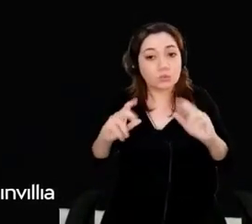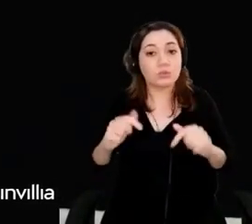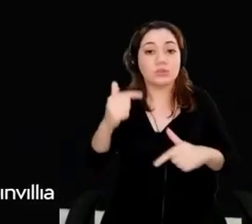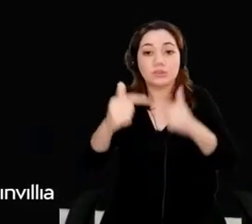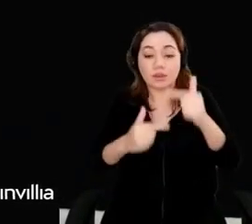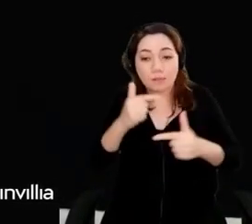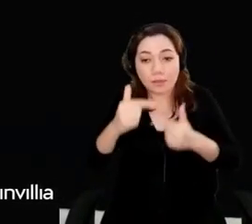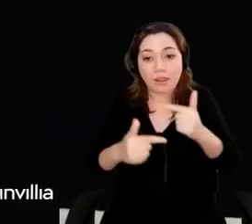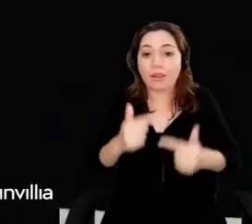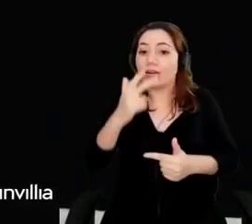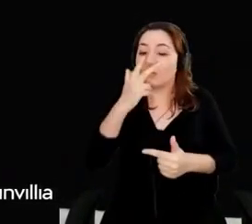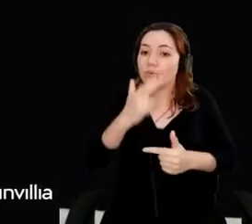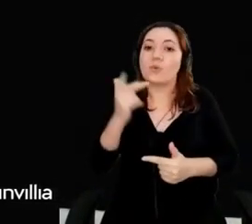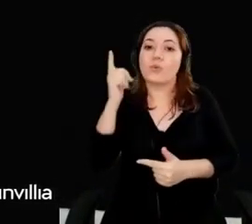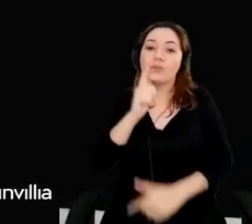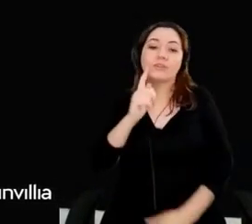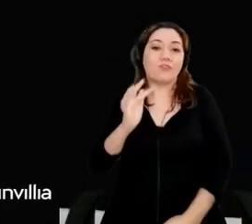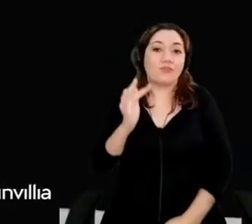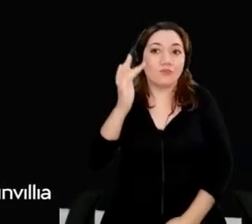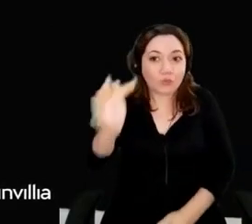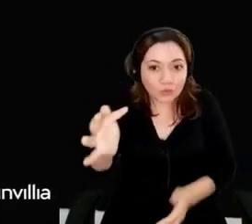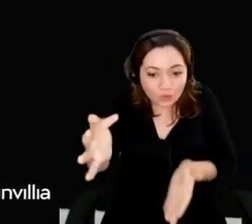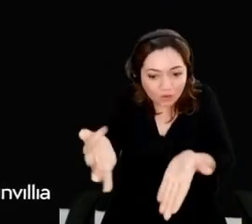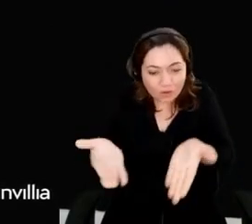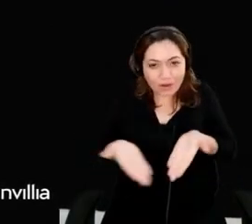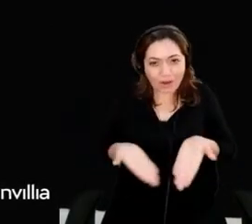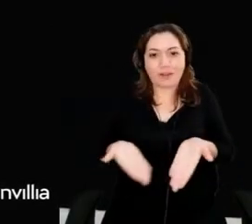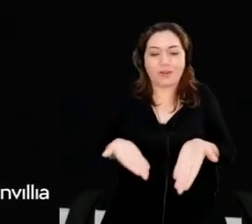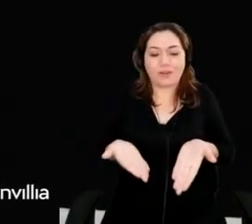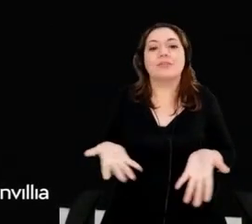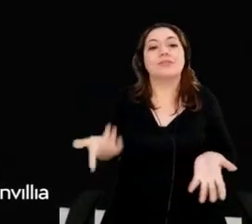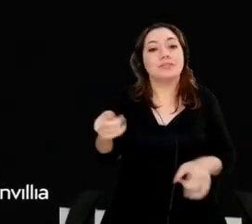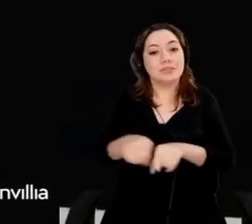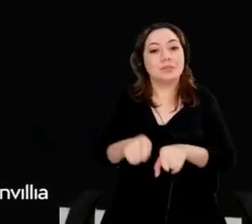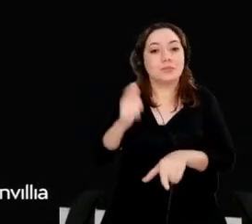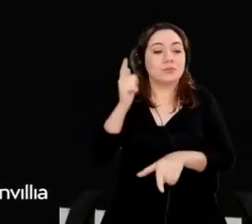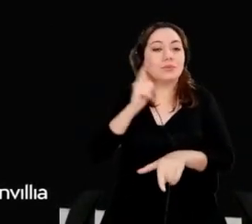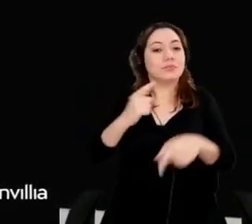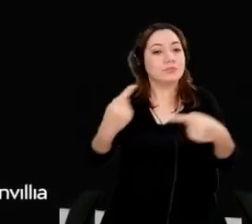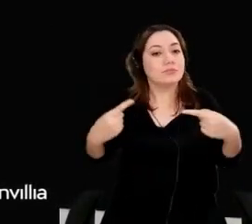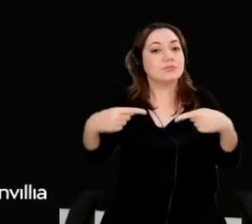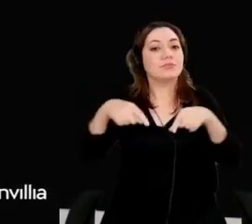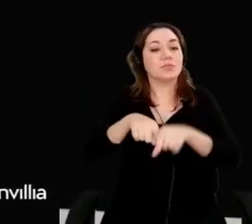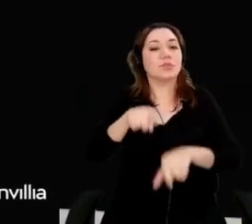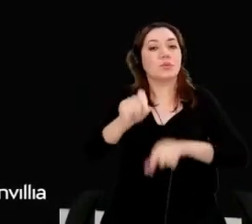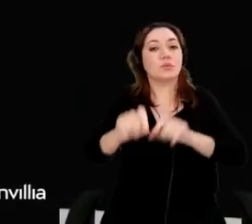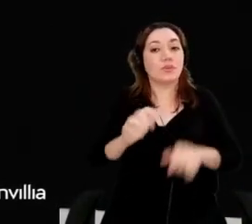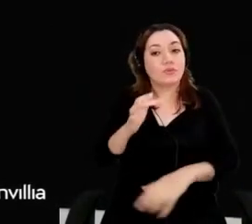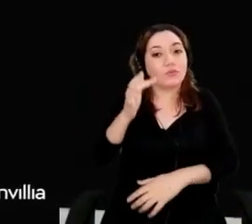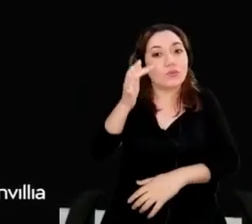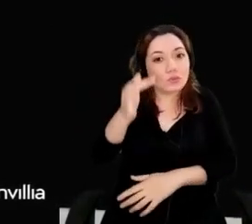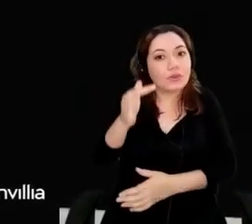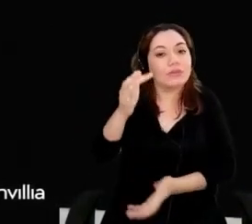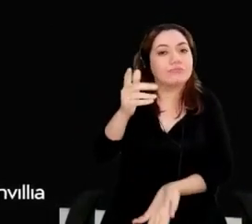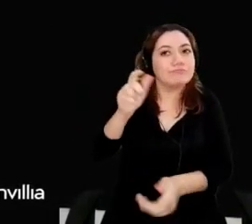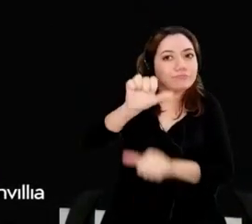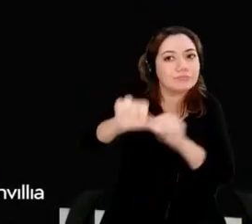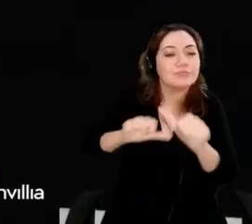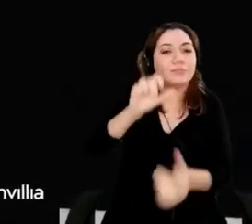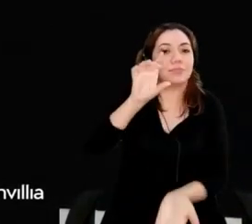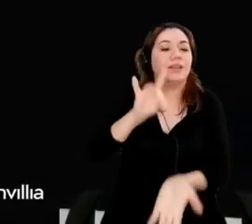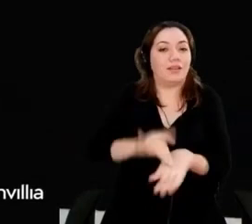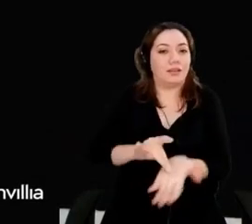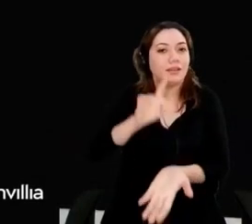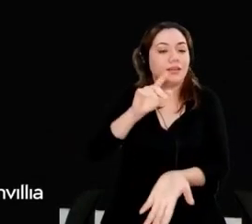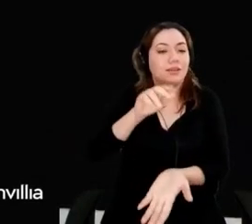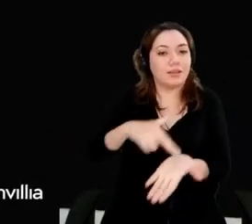shared responsibility, a partnership, to help make that future a reality, because it is so important we get